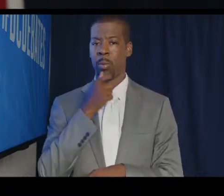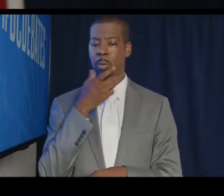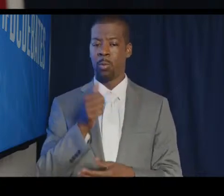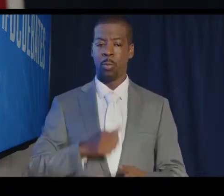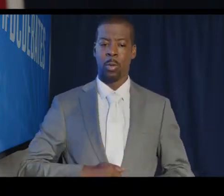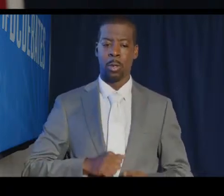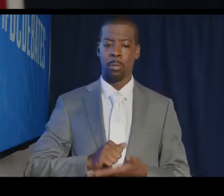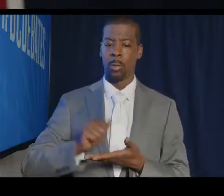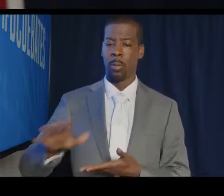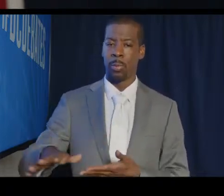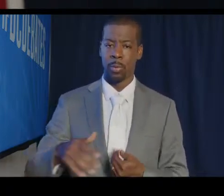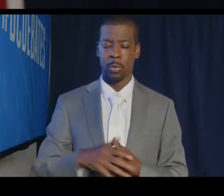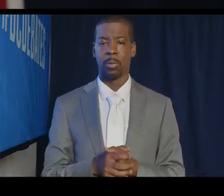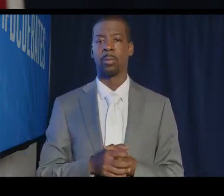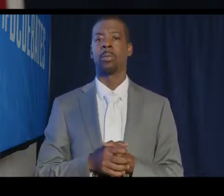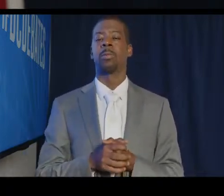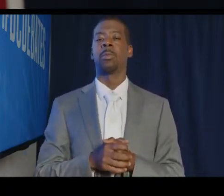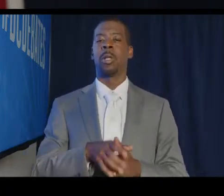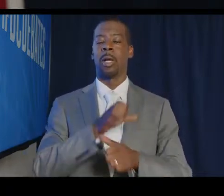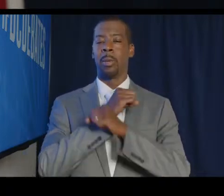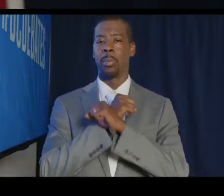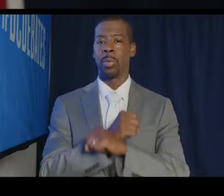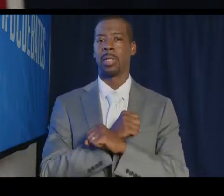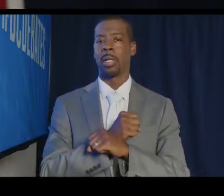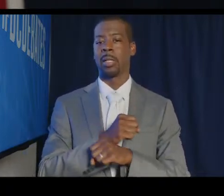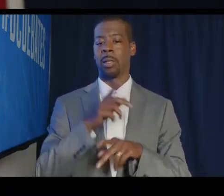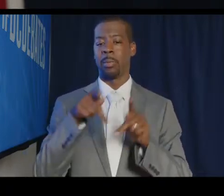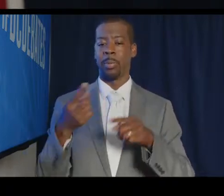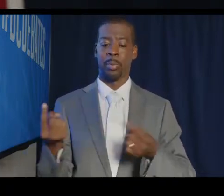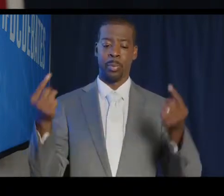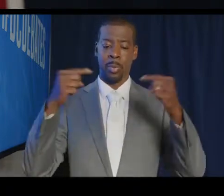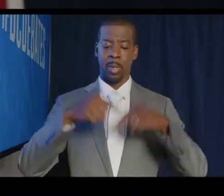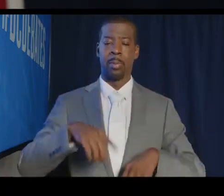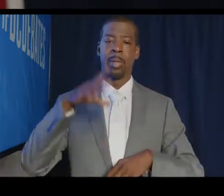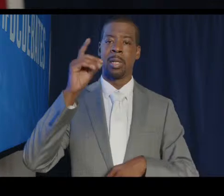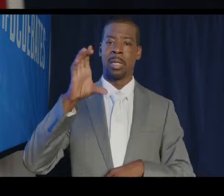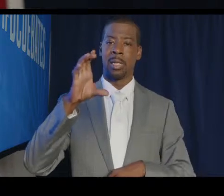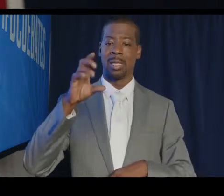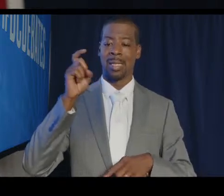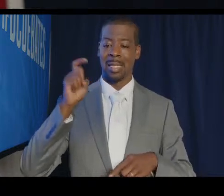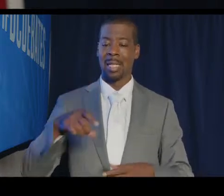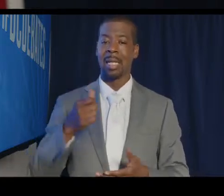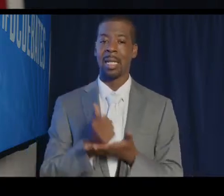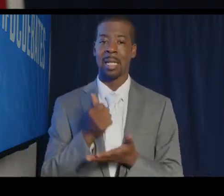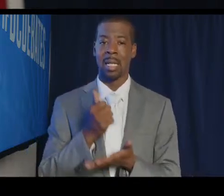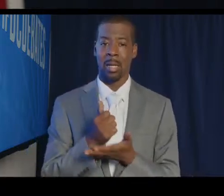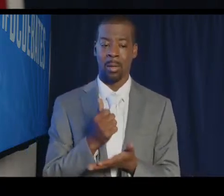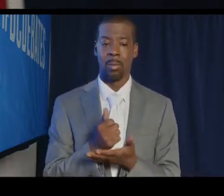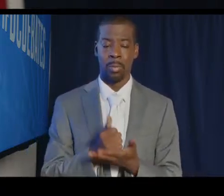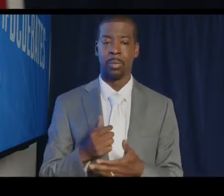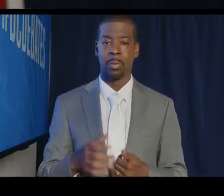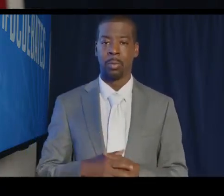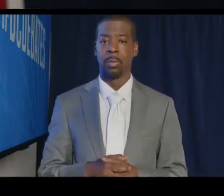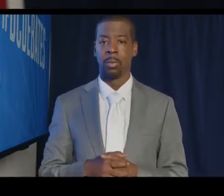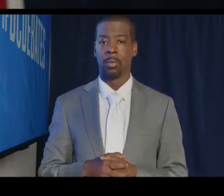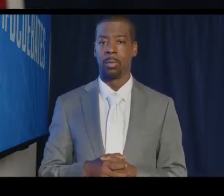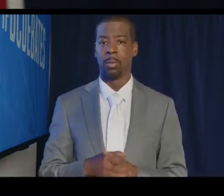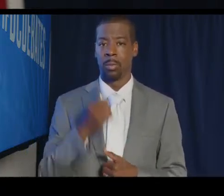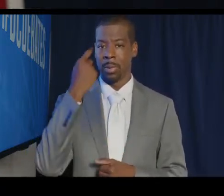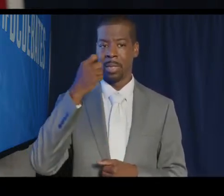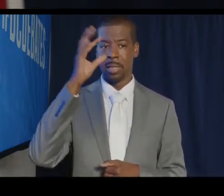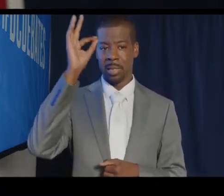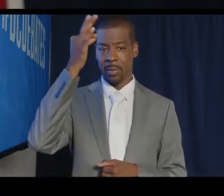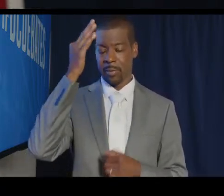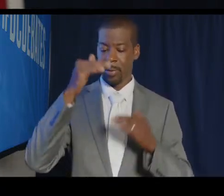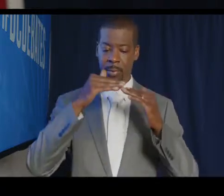protecting providers so that DC residents or those coming to DC for help in a time of complete insanity on the federal level have